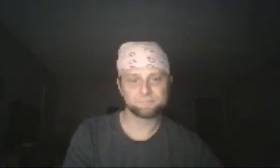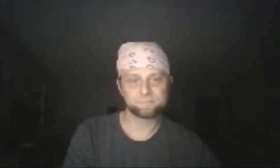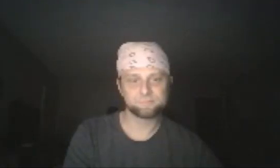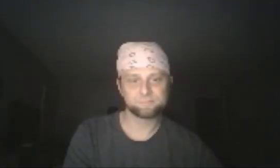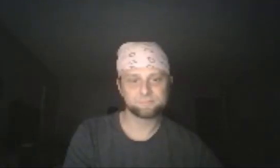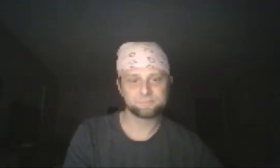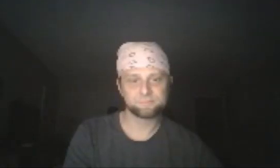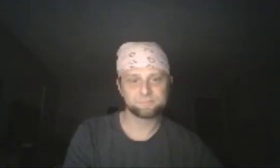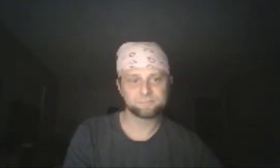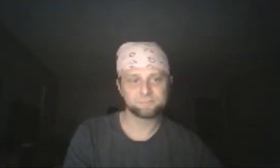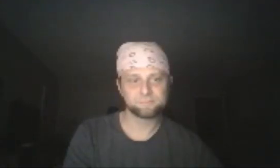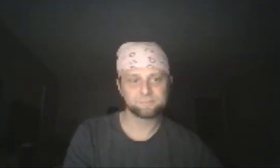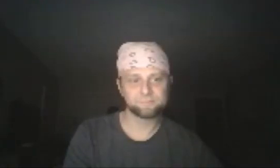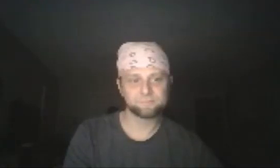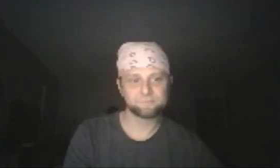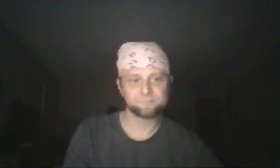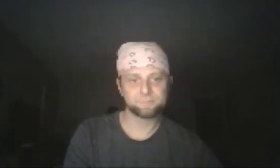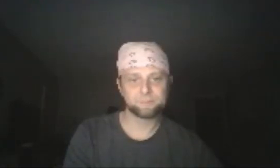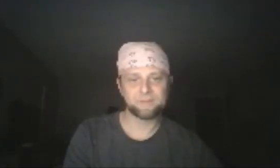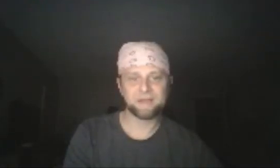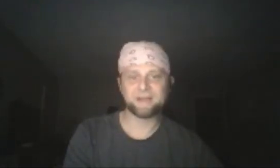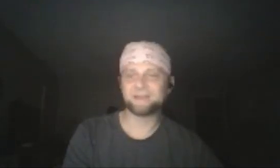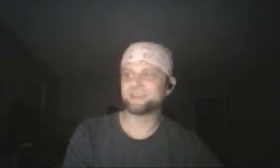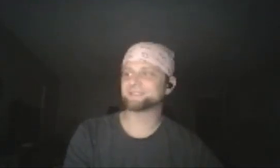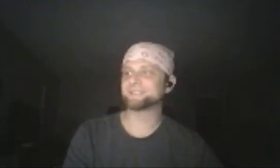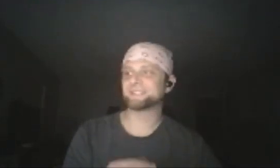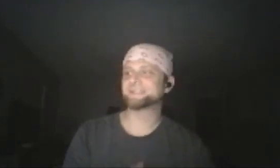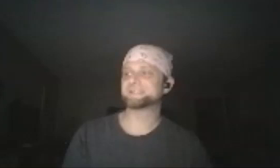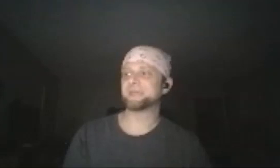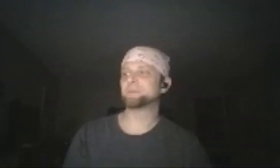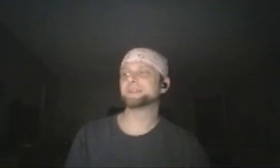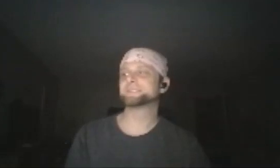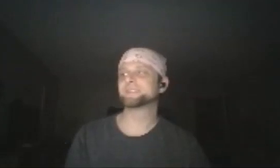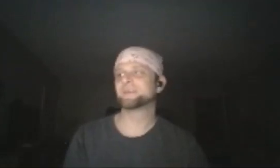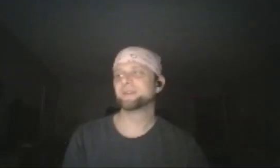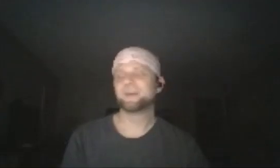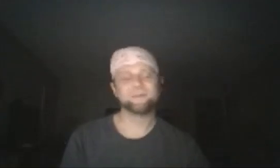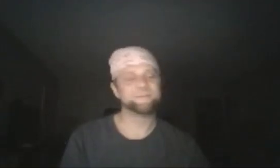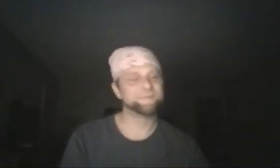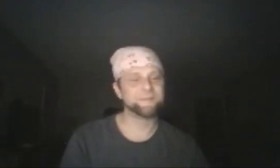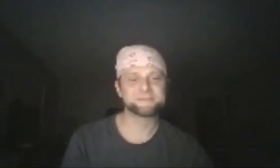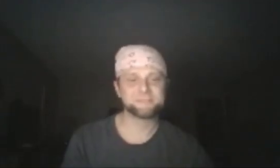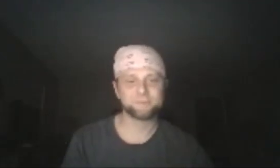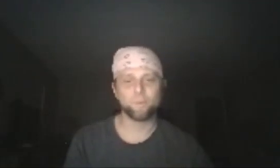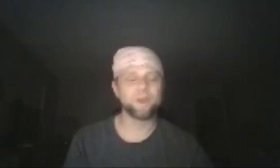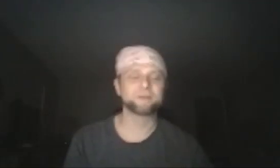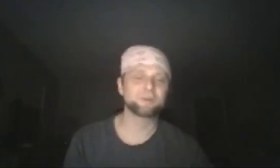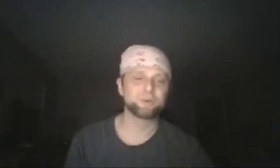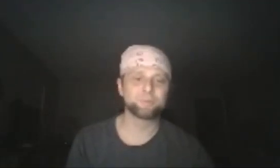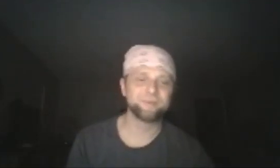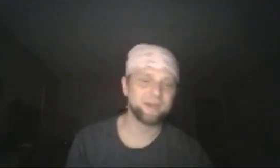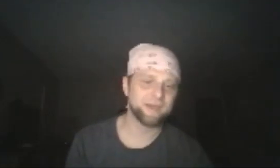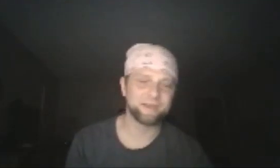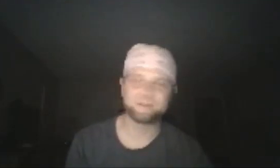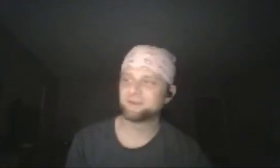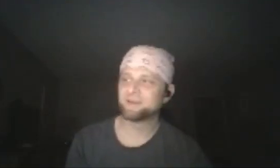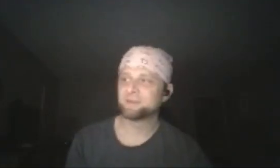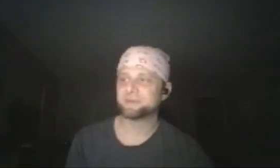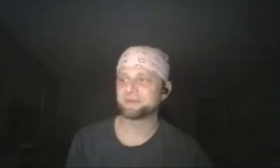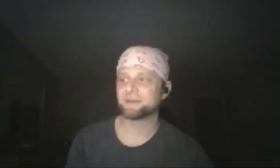other parts of the world, including in parts of... Yes, the destabilizing effects that the Wagner Group have